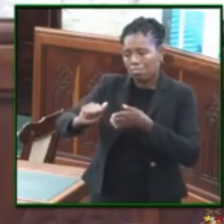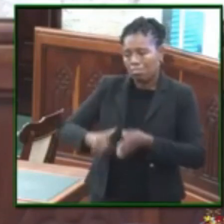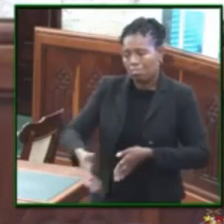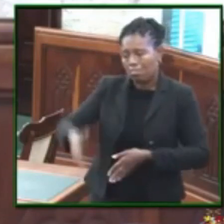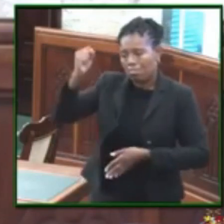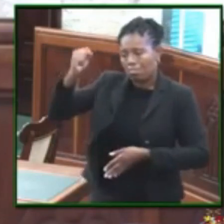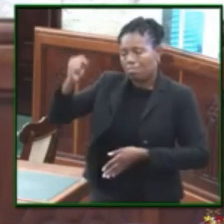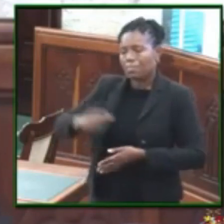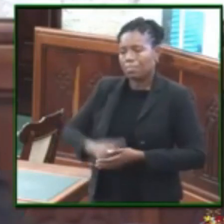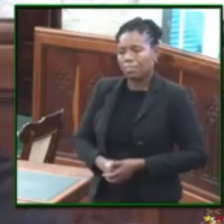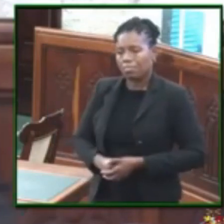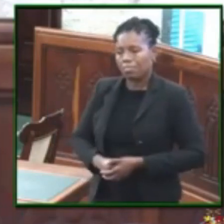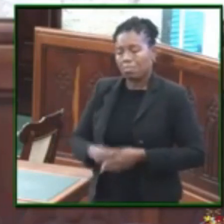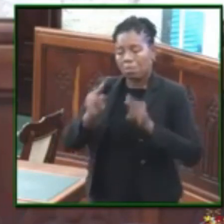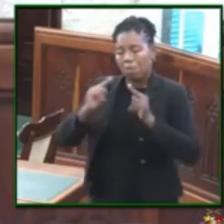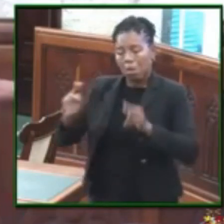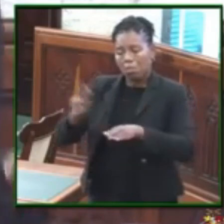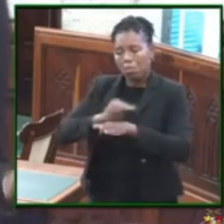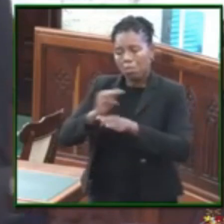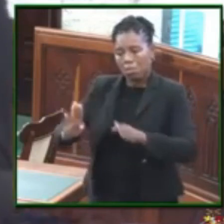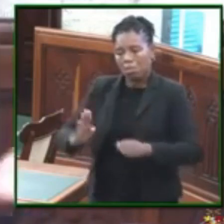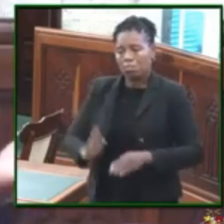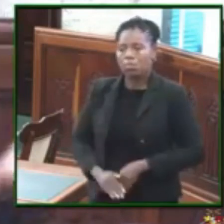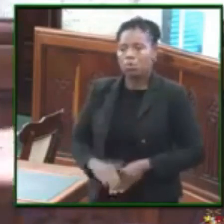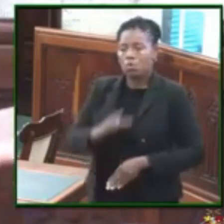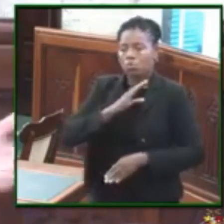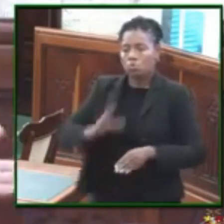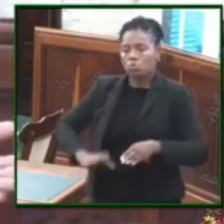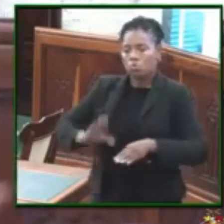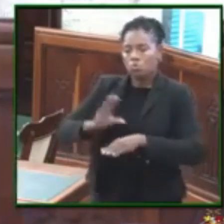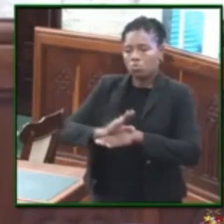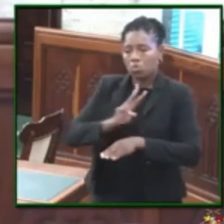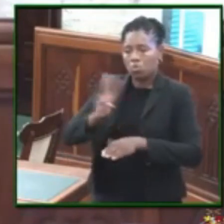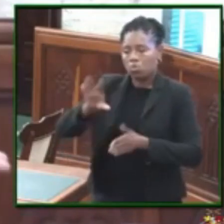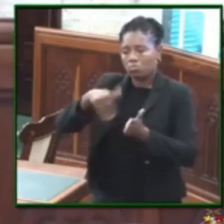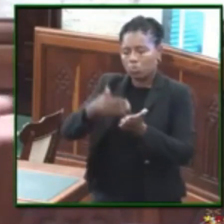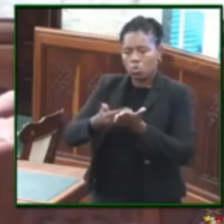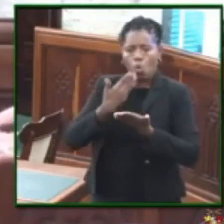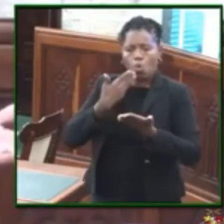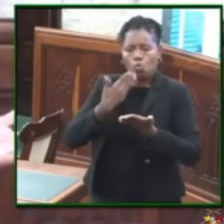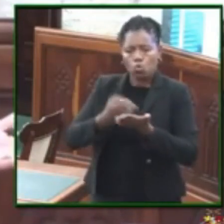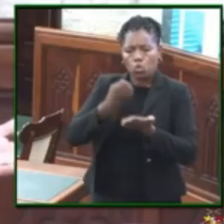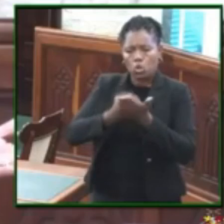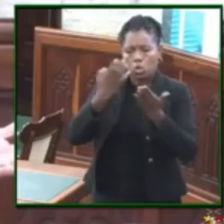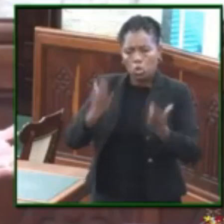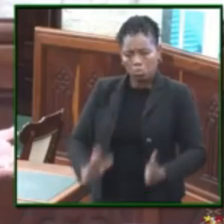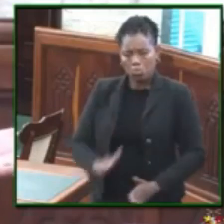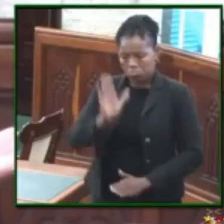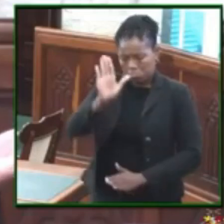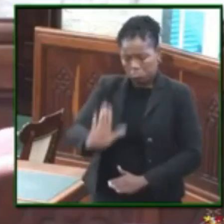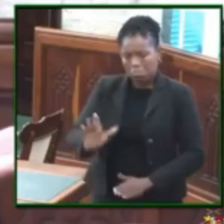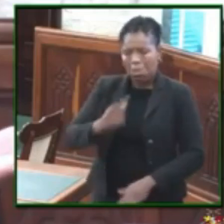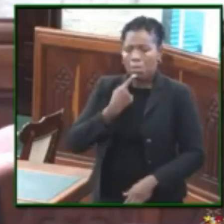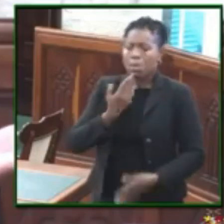And the honorable member for Christchurch East Central, good economist that he is, but with a bad report,